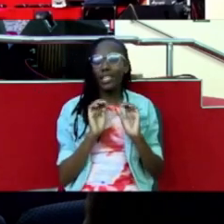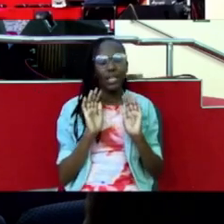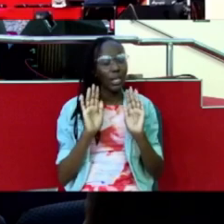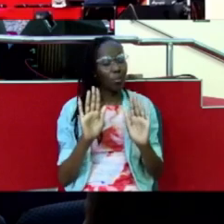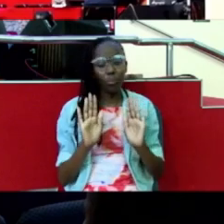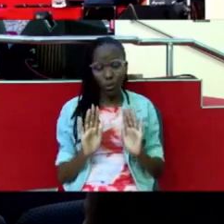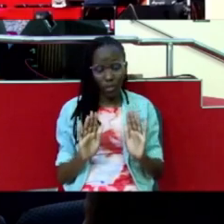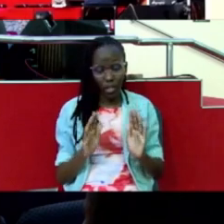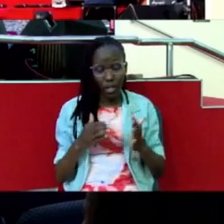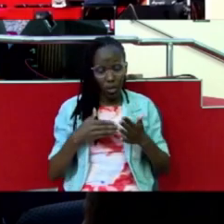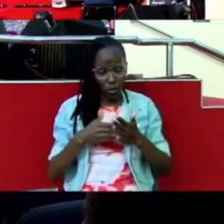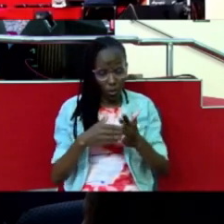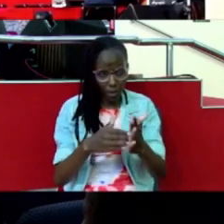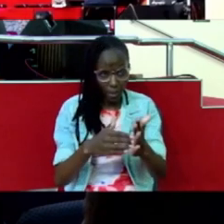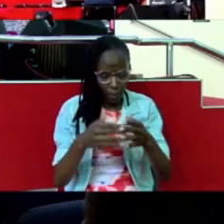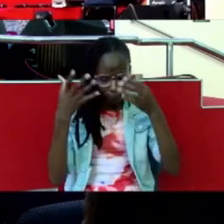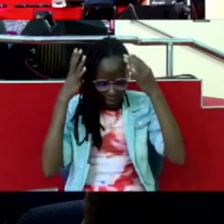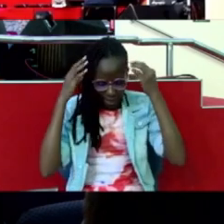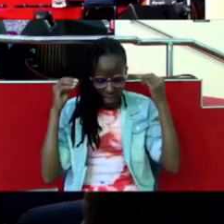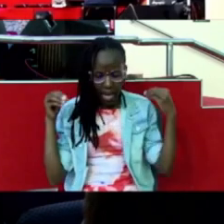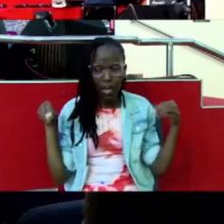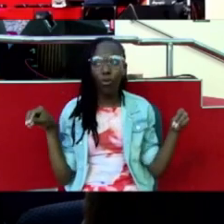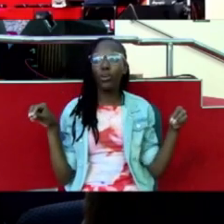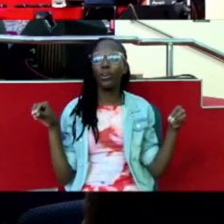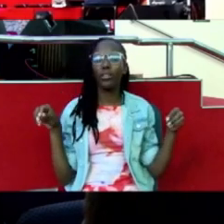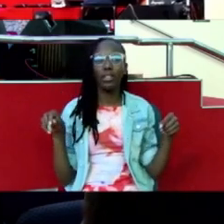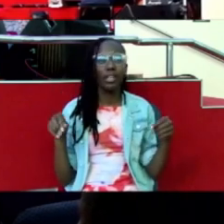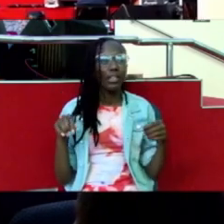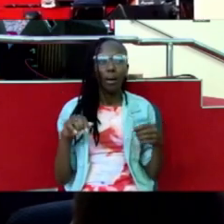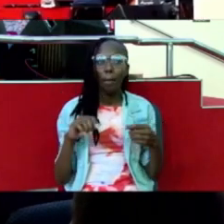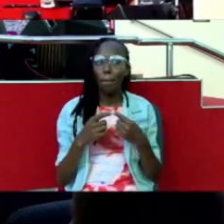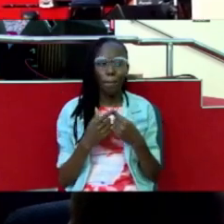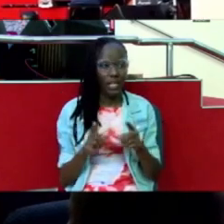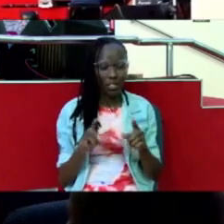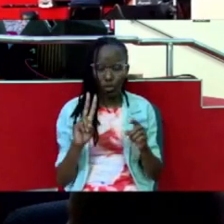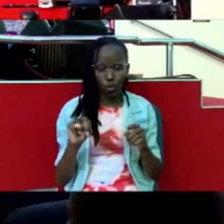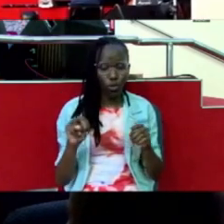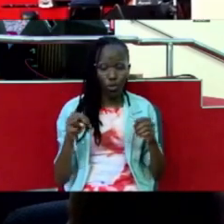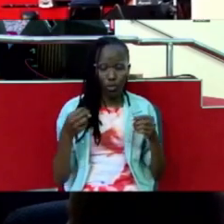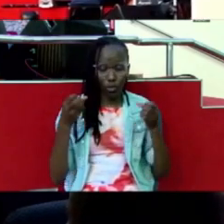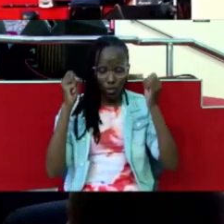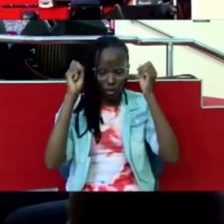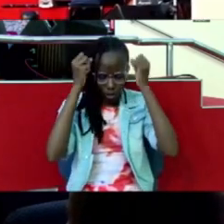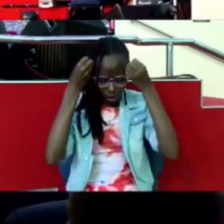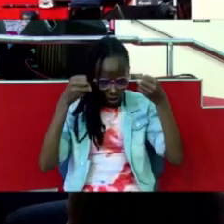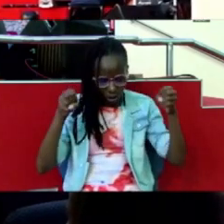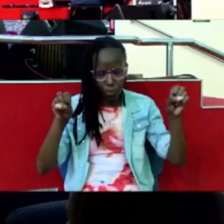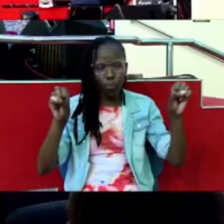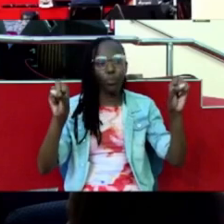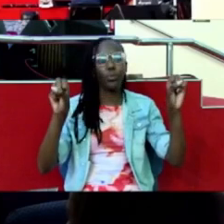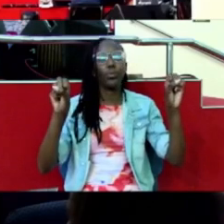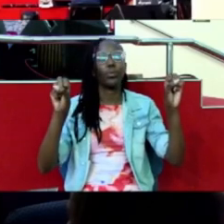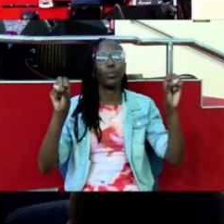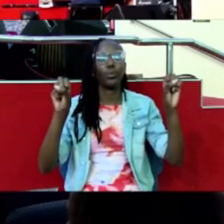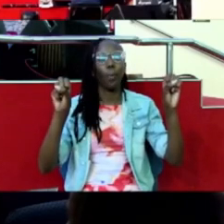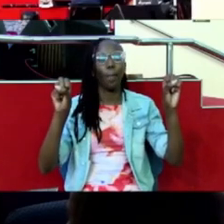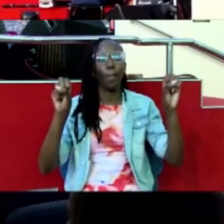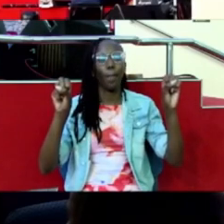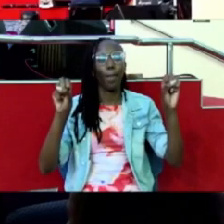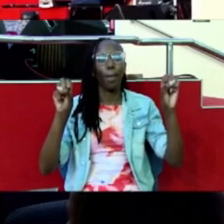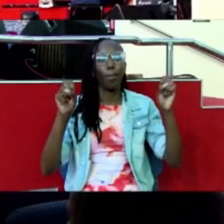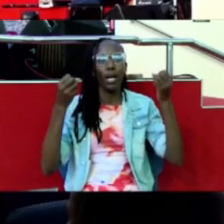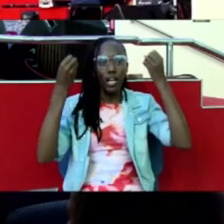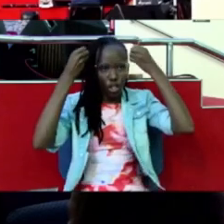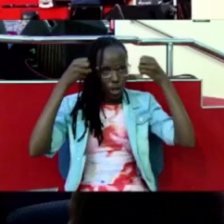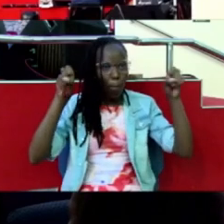kuwa kondo ambaye naongozwa na simba. Than being lions led by a sheep. Badala ya kuwa simba ambao wanaongozwa